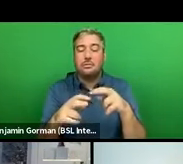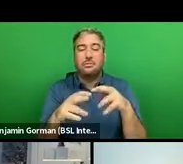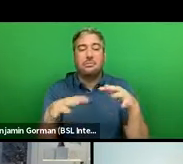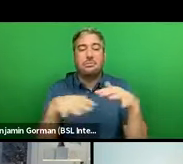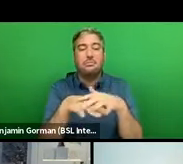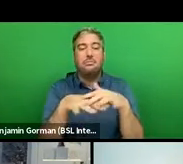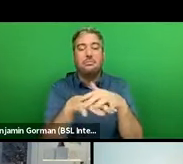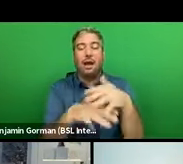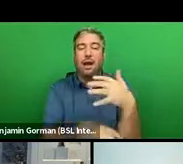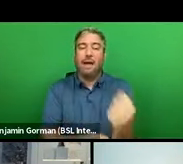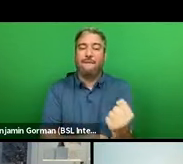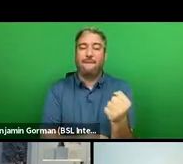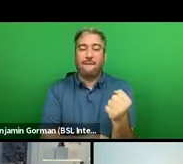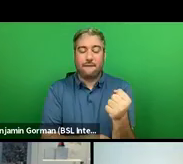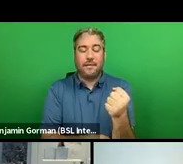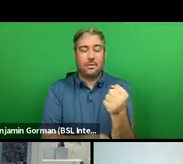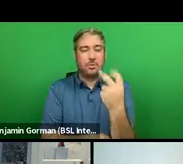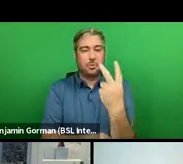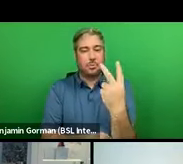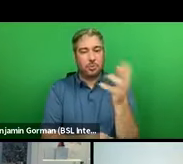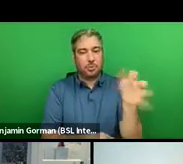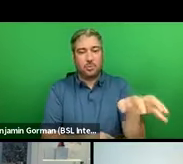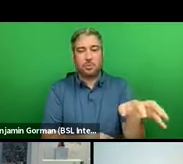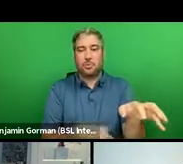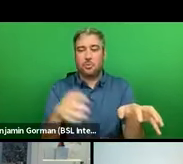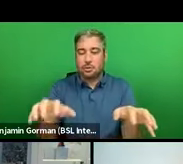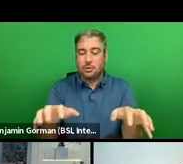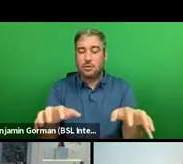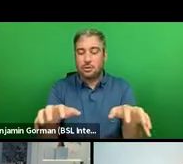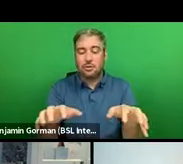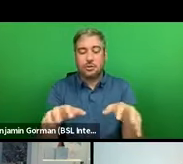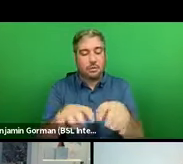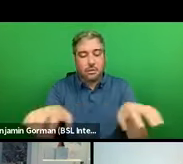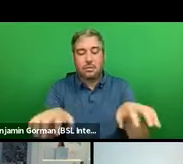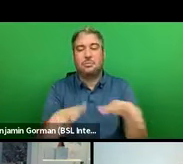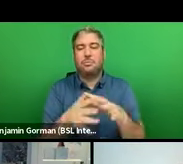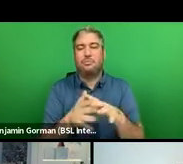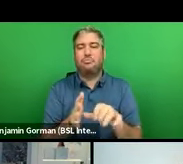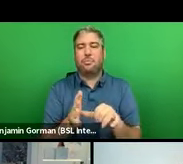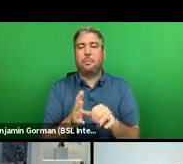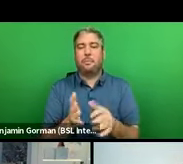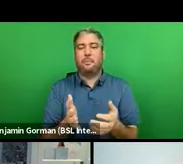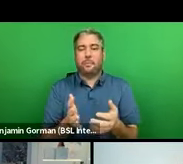and activities, and this is something that